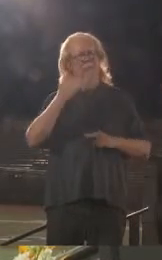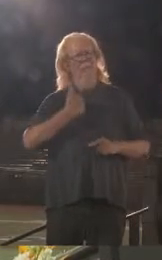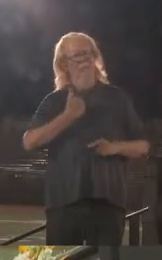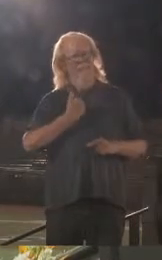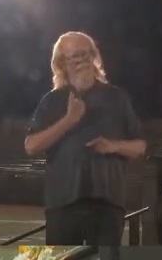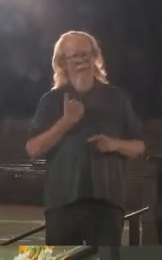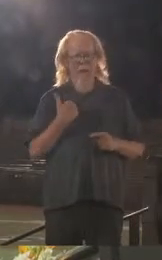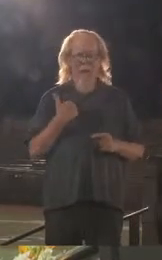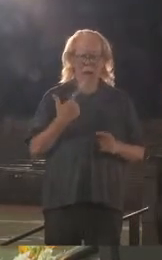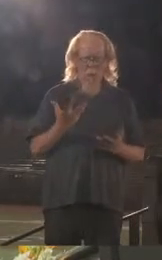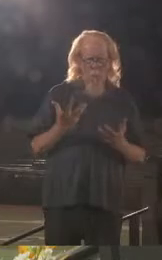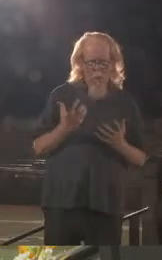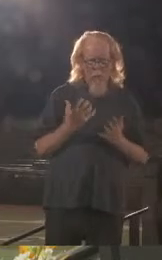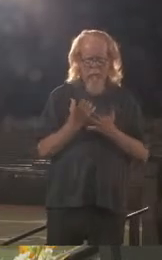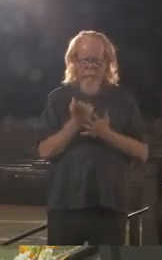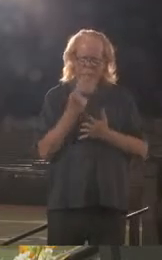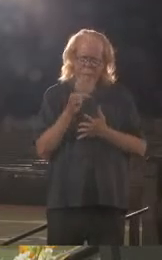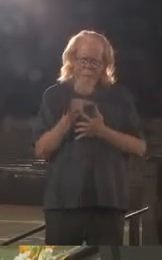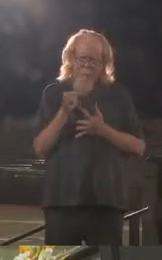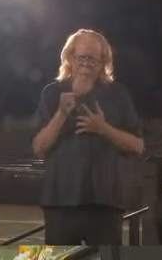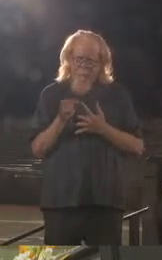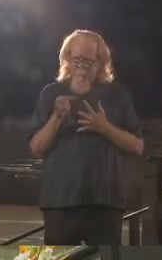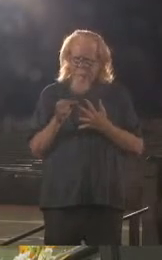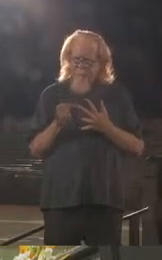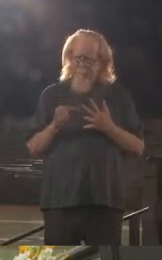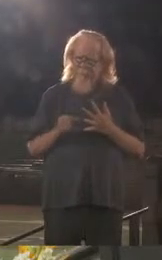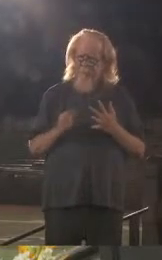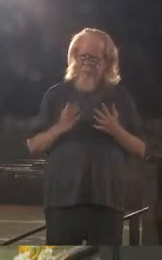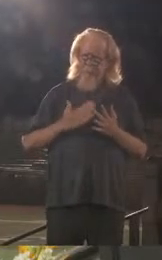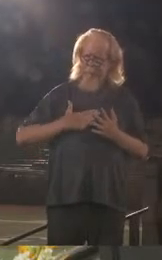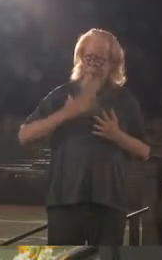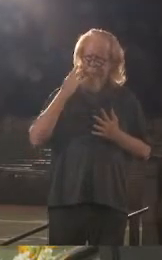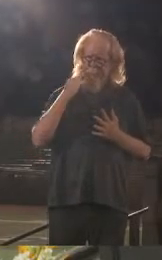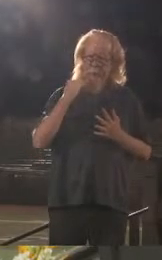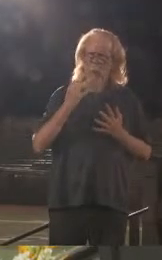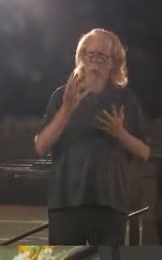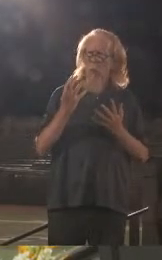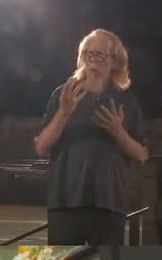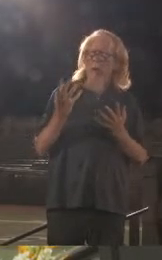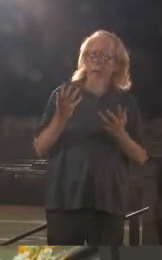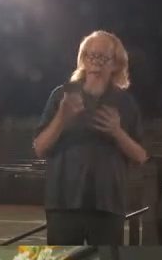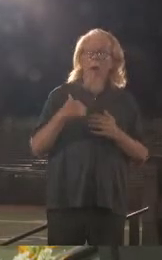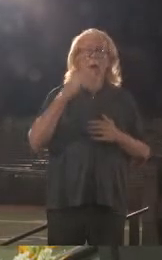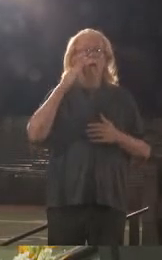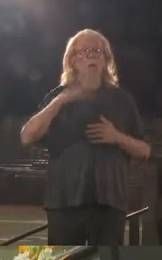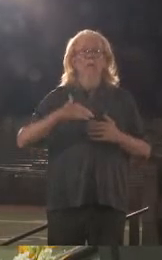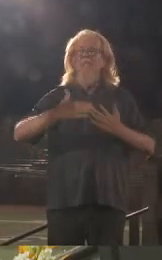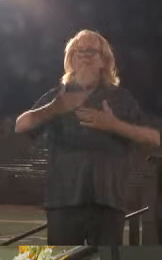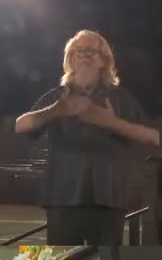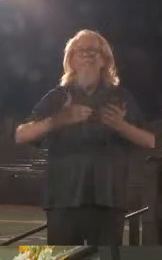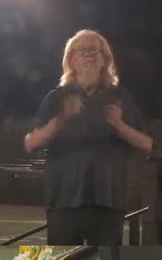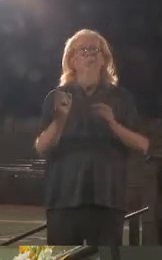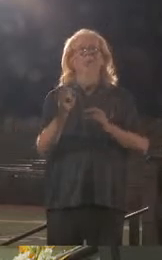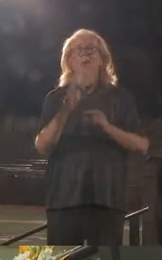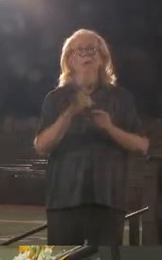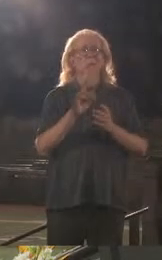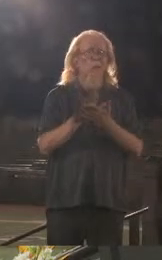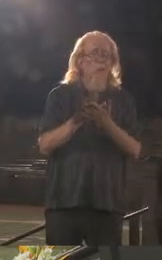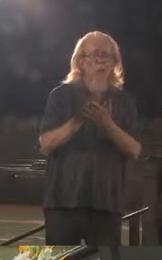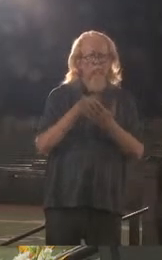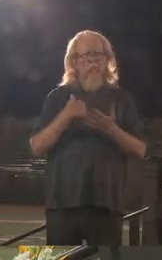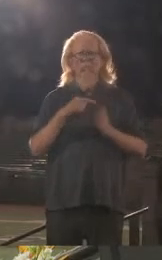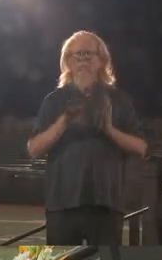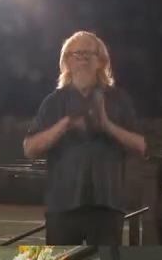knew what I wanted to gain from my high school education and experience. I knew that no matter what institution I was in, I would do